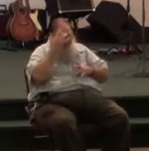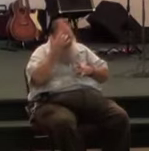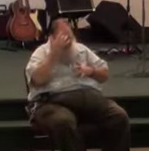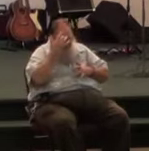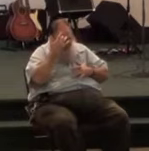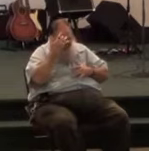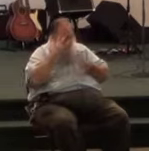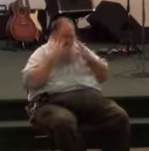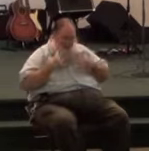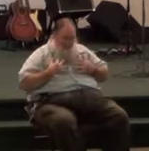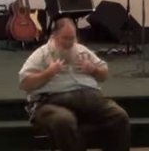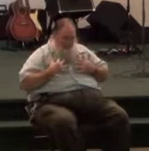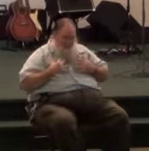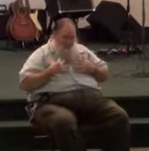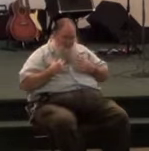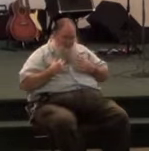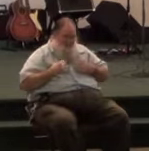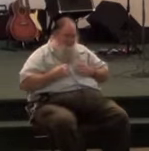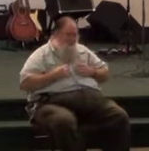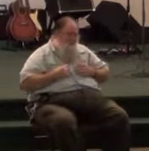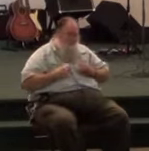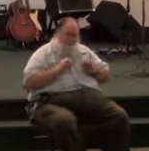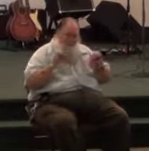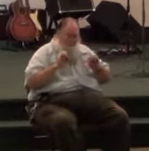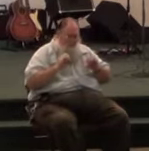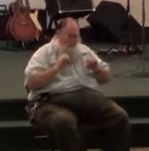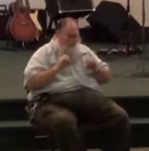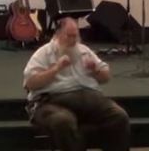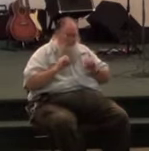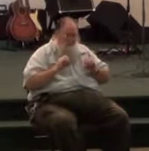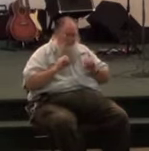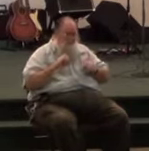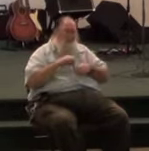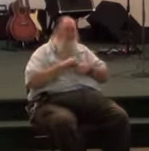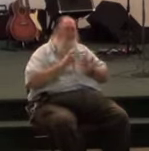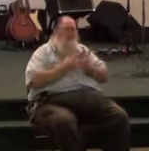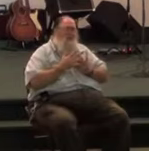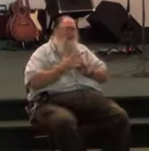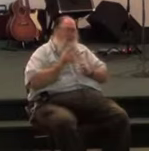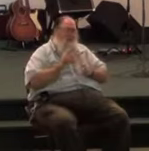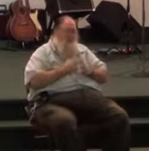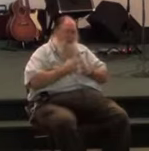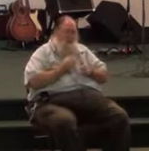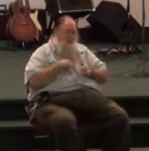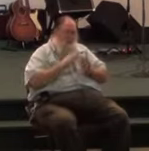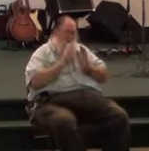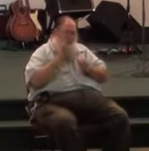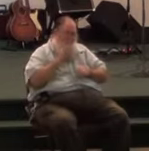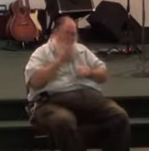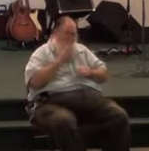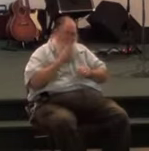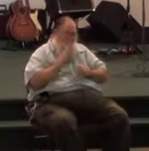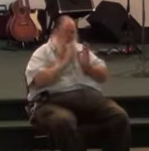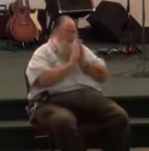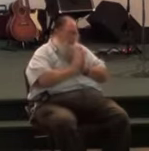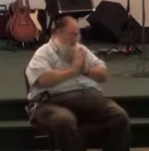no sadness, no sorrow. And it's in Jesus' name we preach